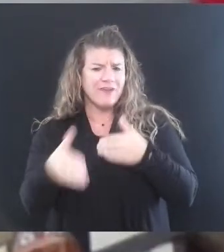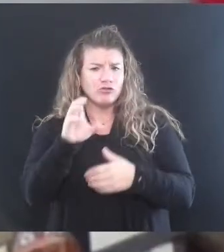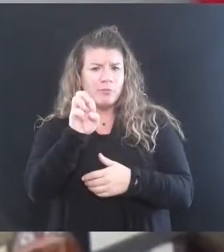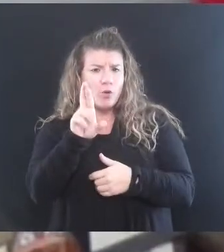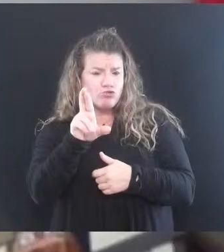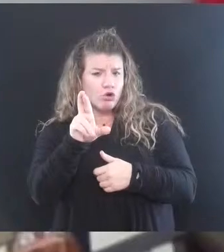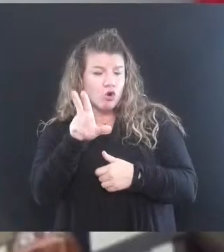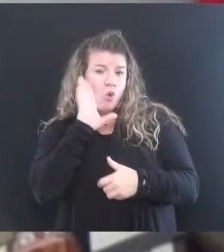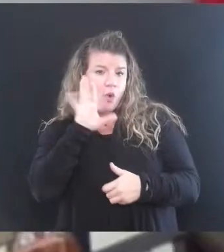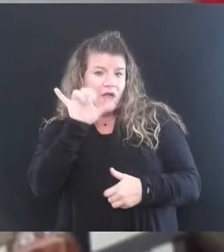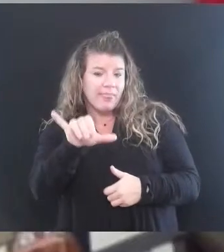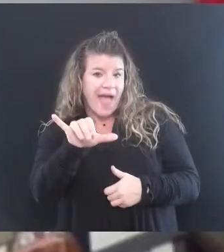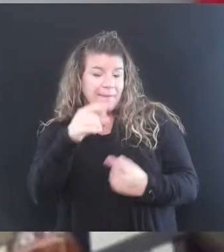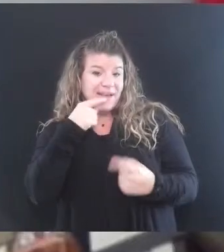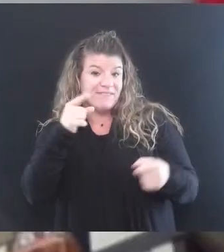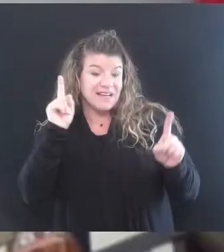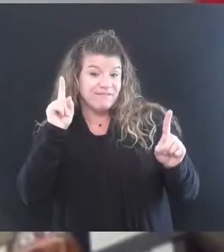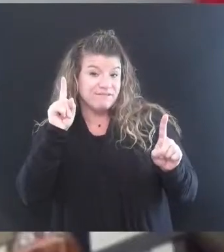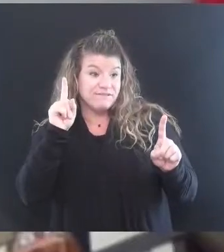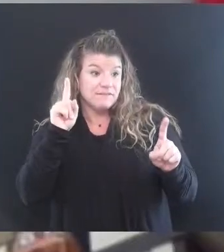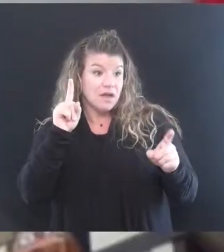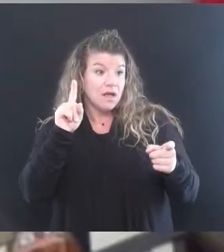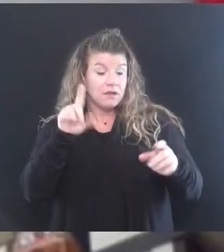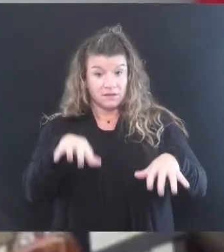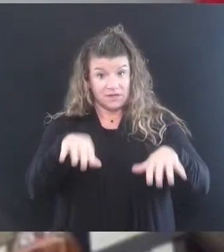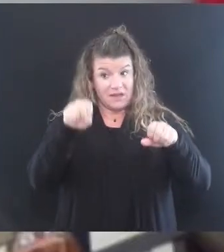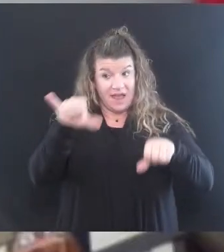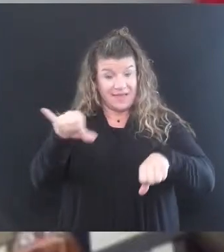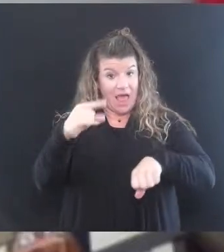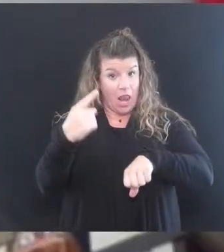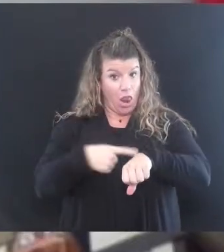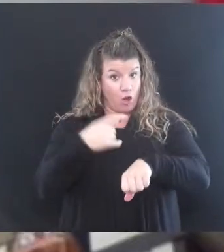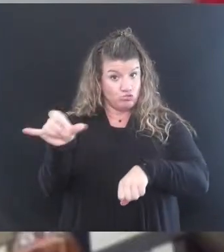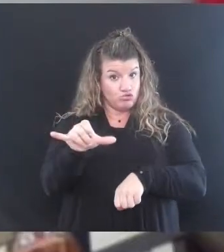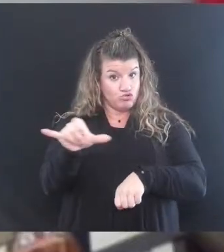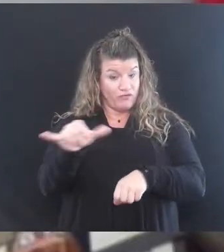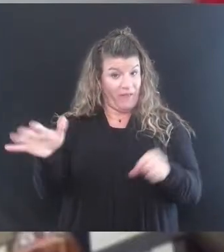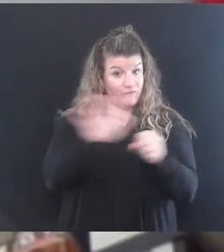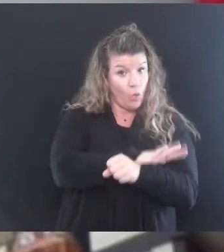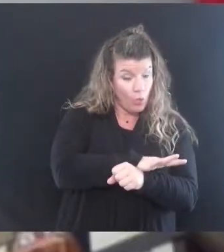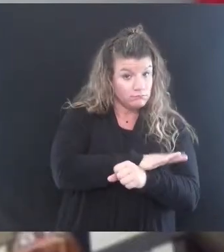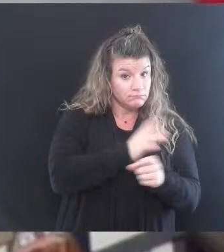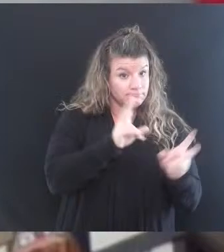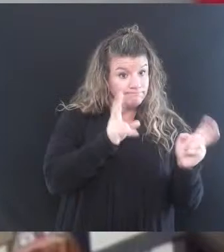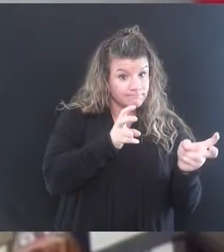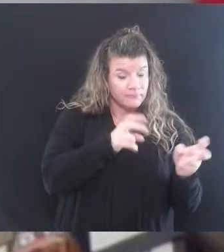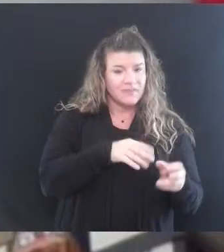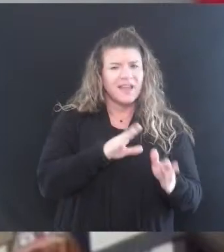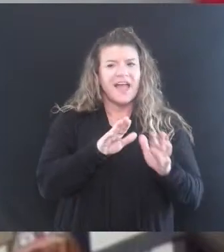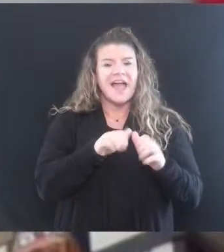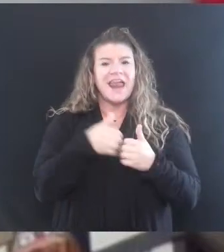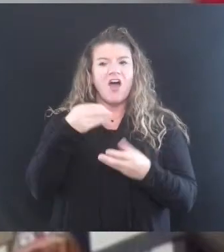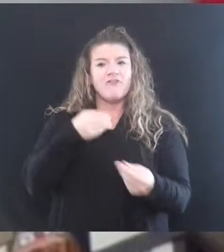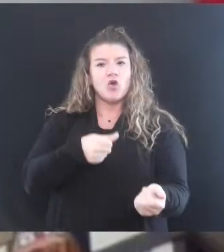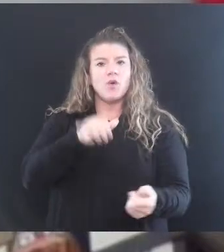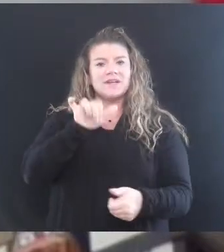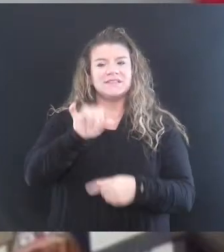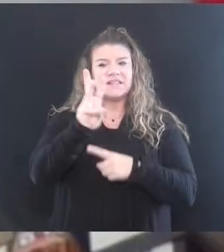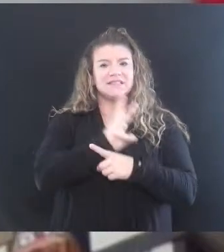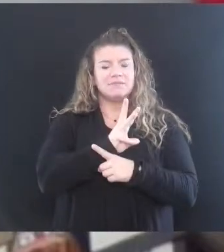booster will that be effective? Does it take that long to fully kick in? And how fluid is that